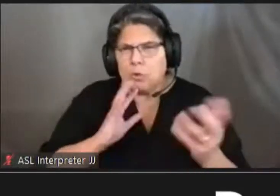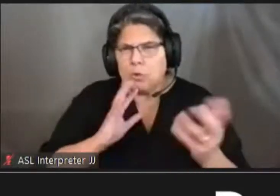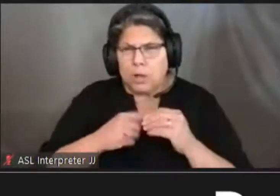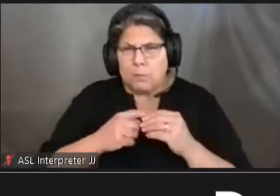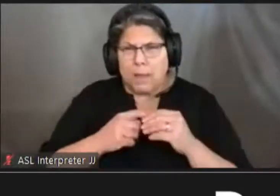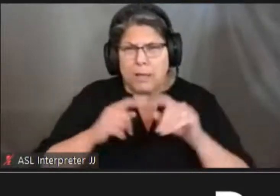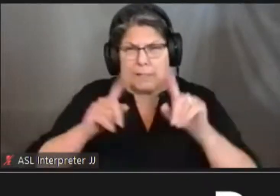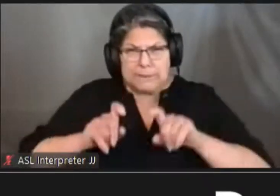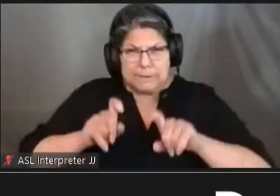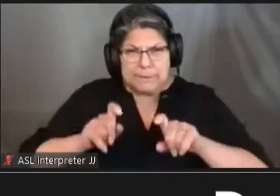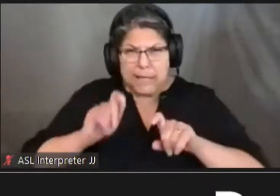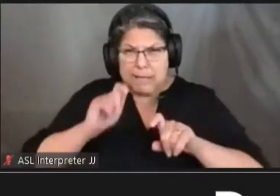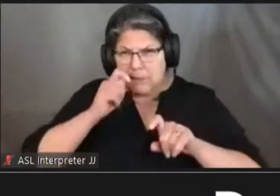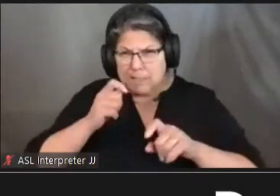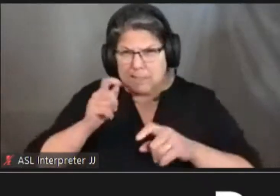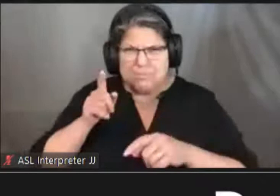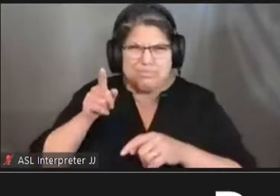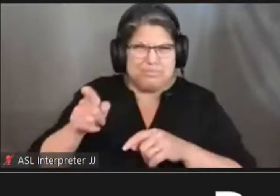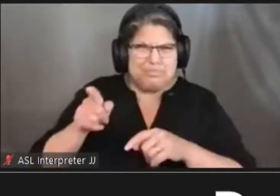at OptumServe,